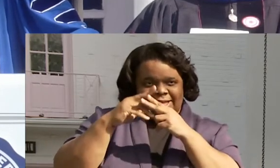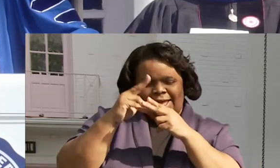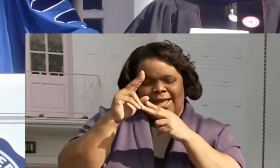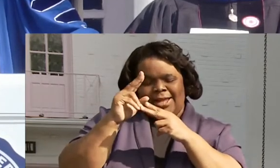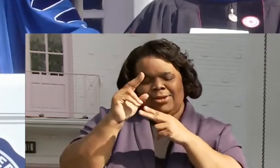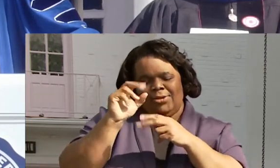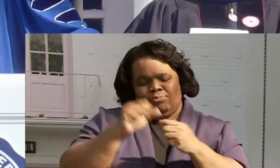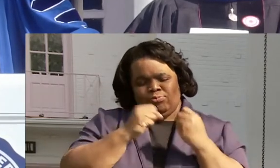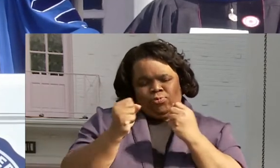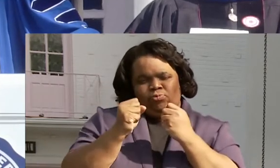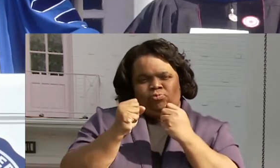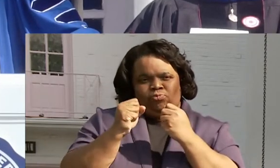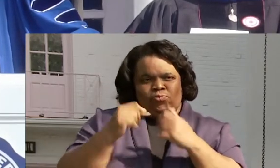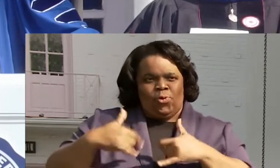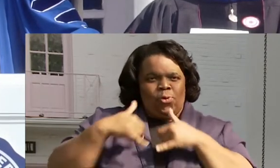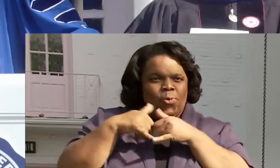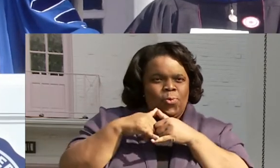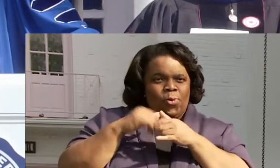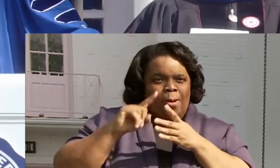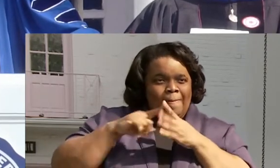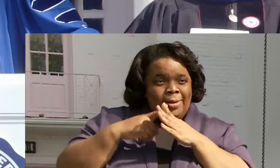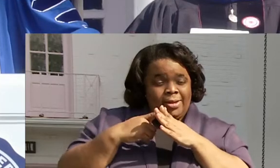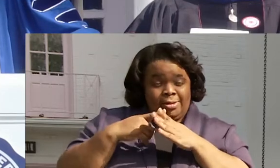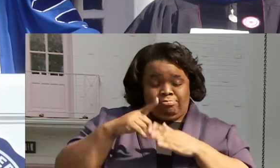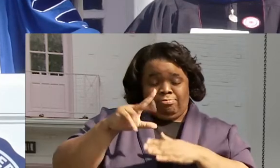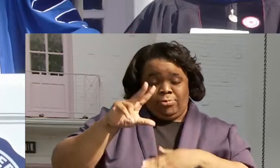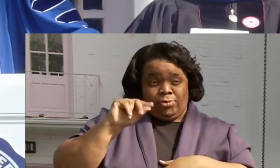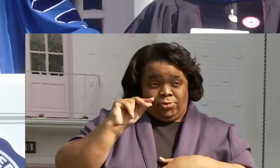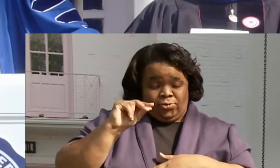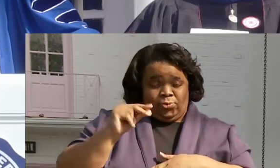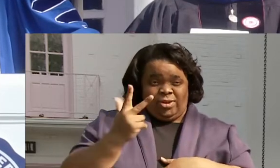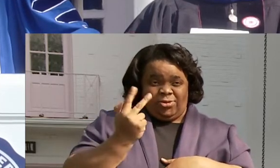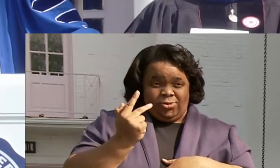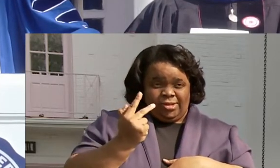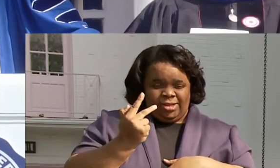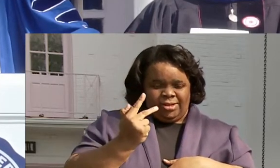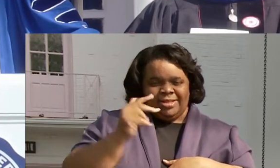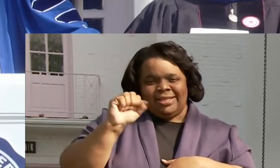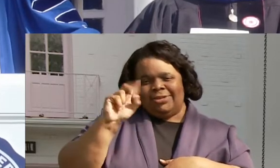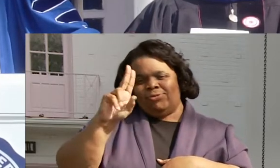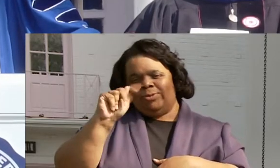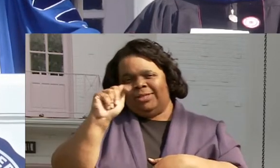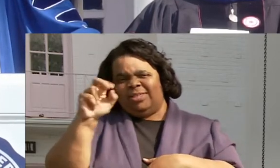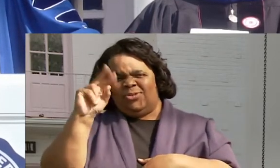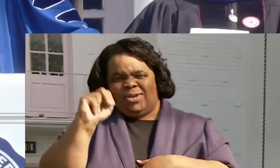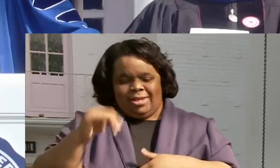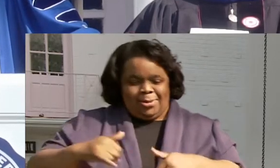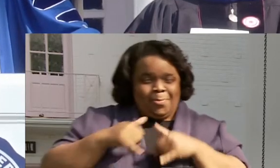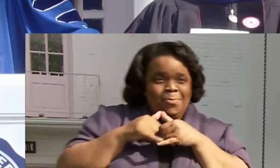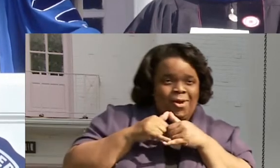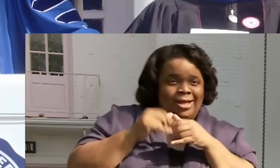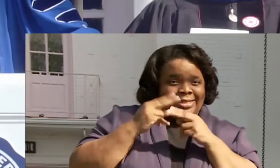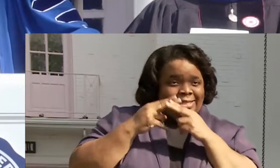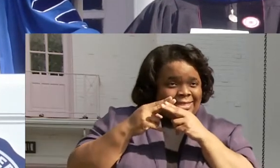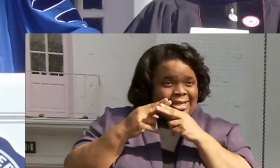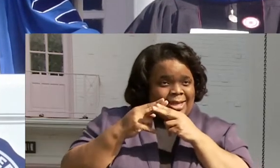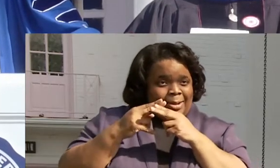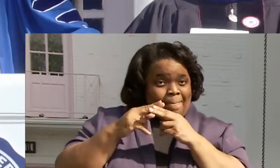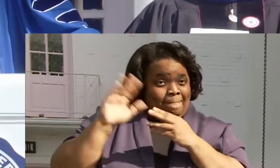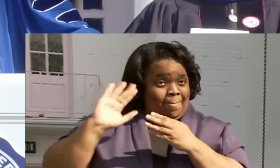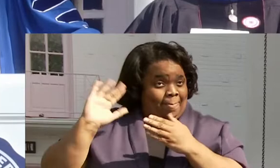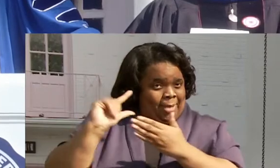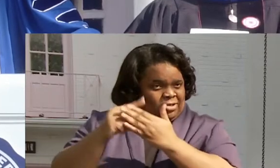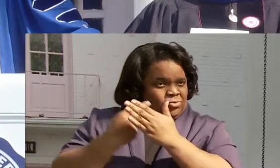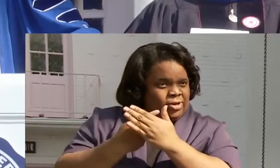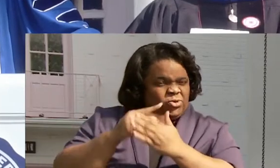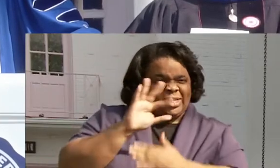Armstrong Award. Beginning in 2013, it became the William Sutton Prize, named for Dr. William Sutton, who graduated from Dillard in